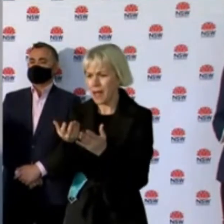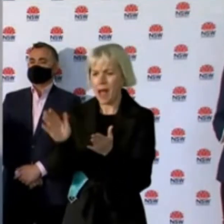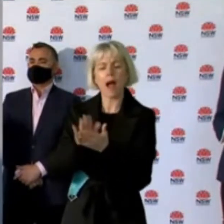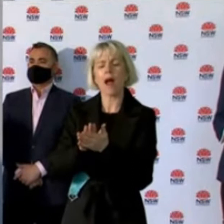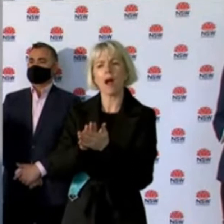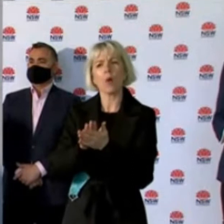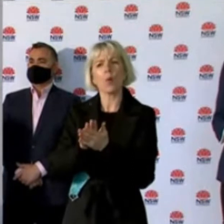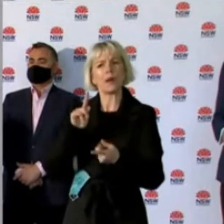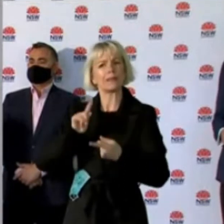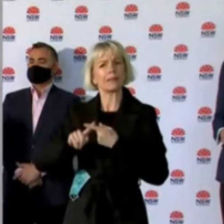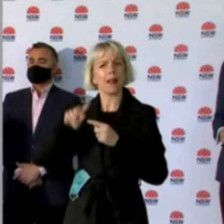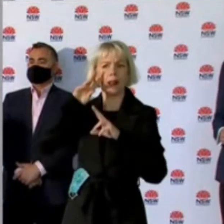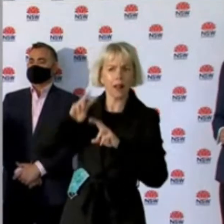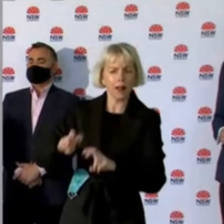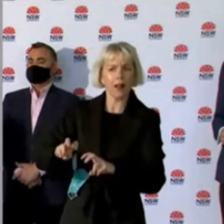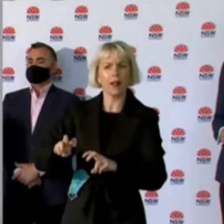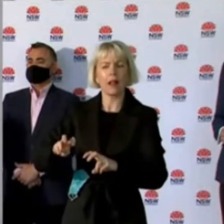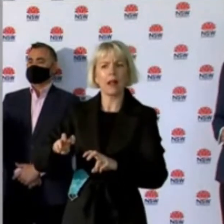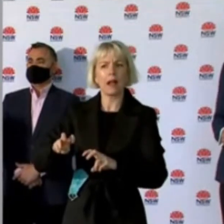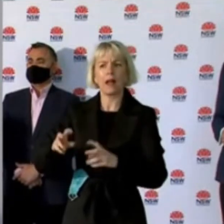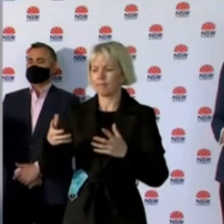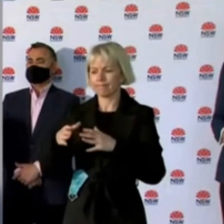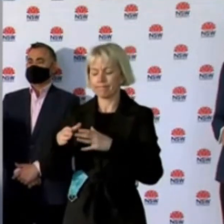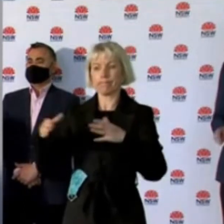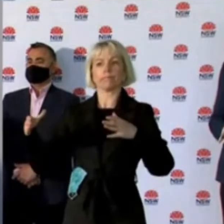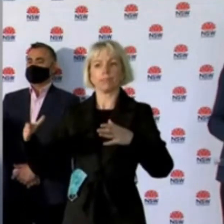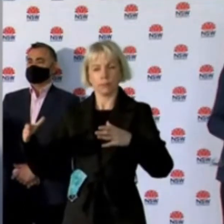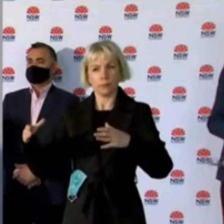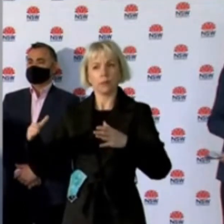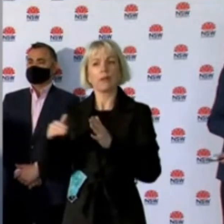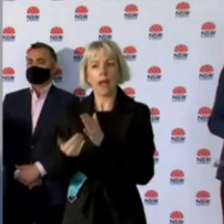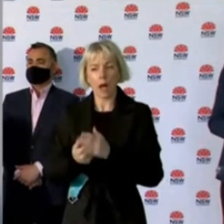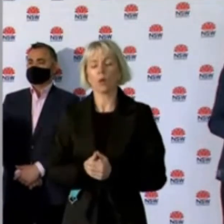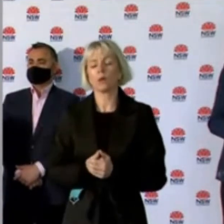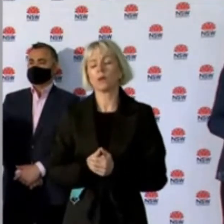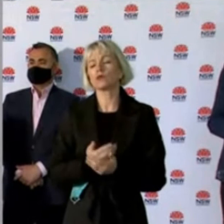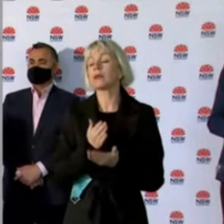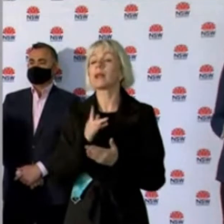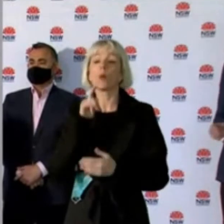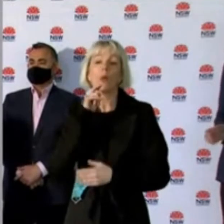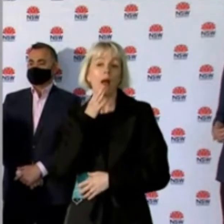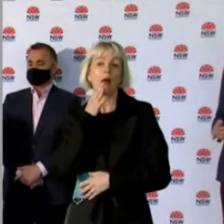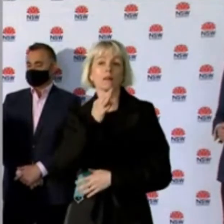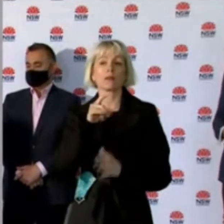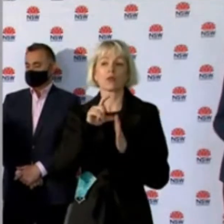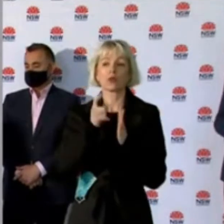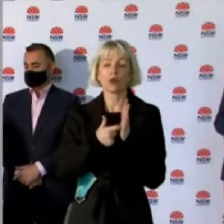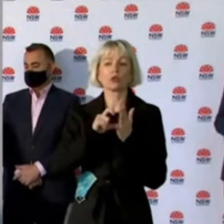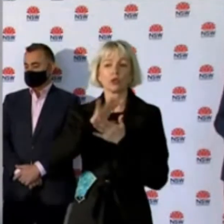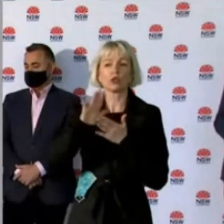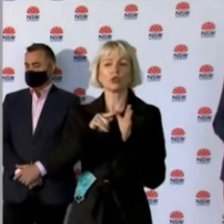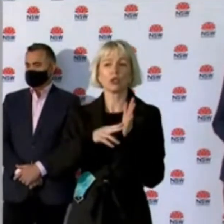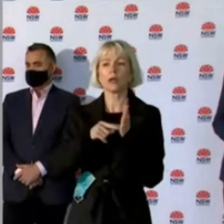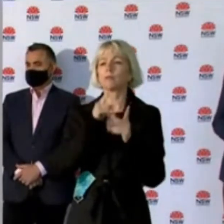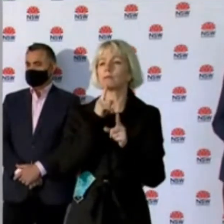and therefore that's based on the medical advice. I will ask Dr. Chant to provide the medical advice around that. Isn't